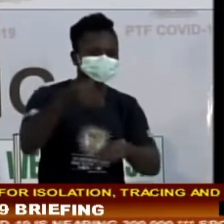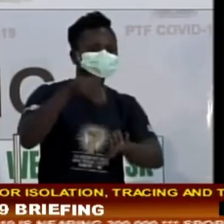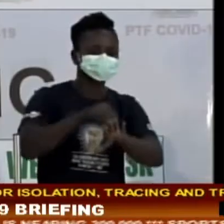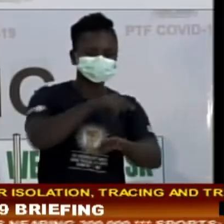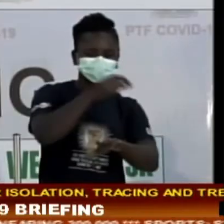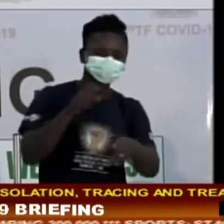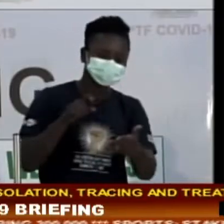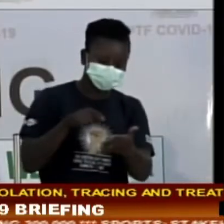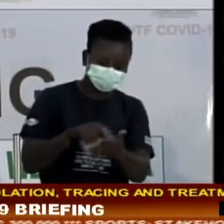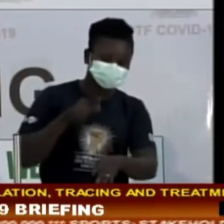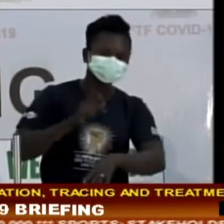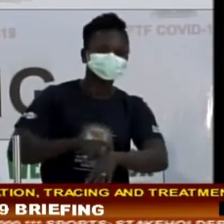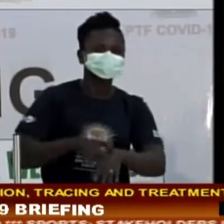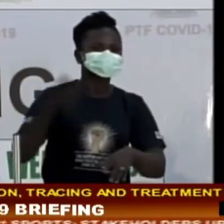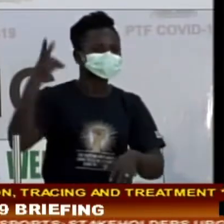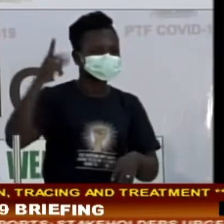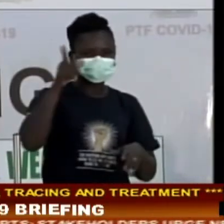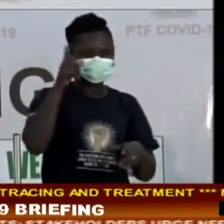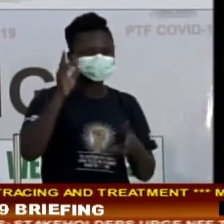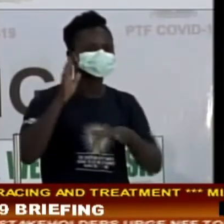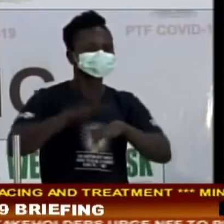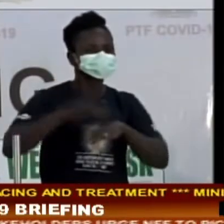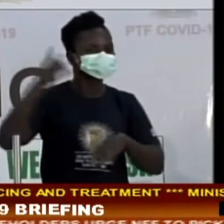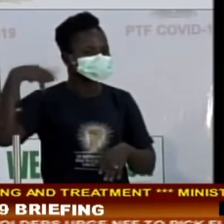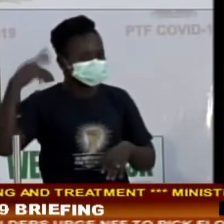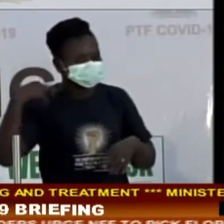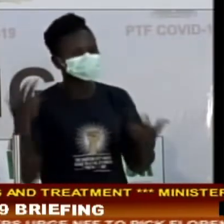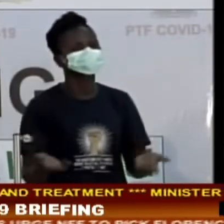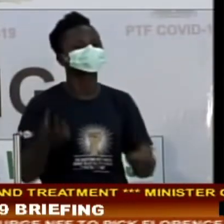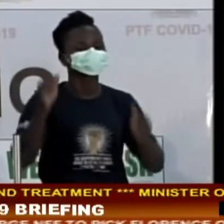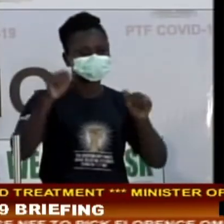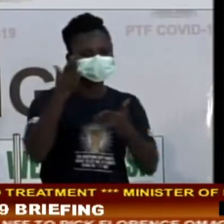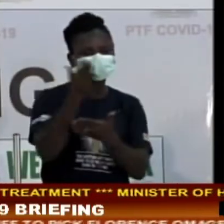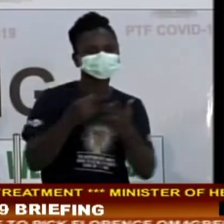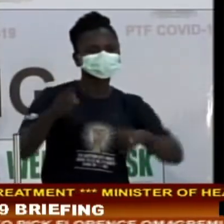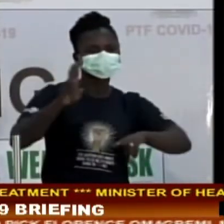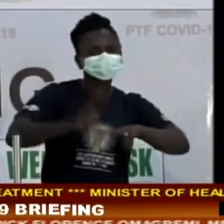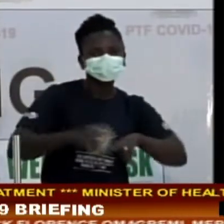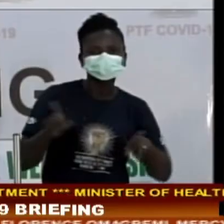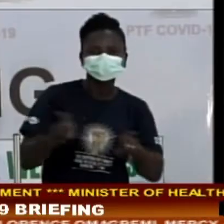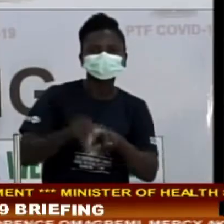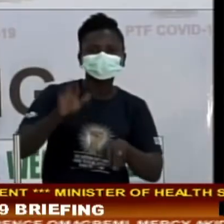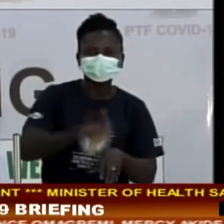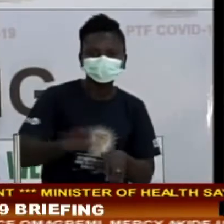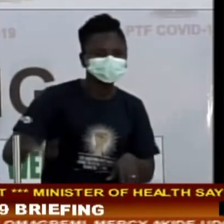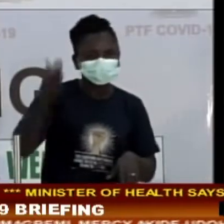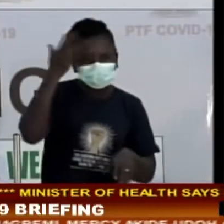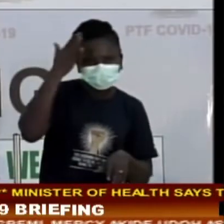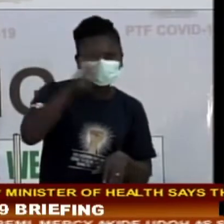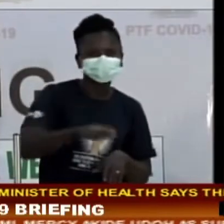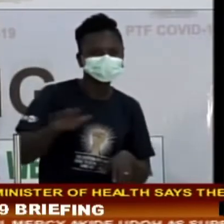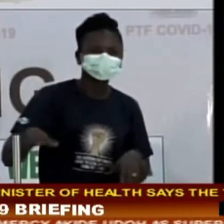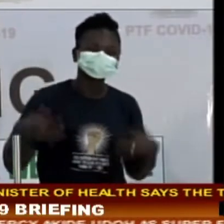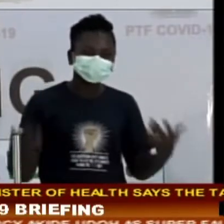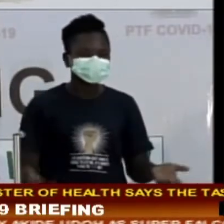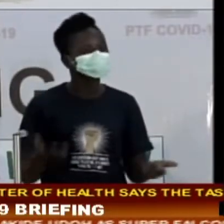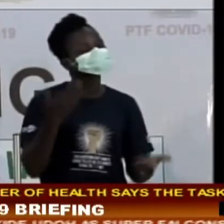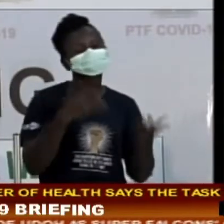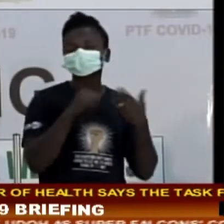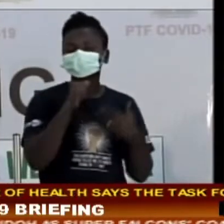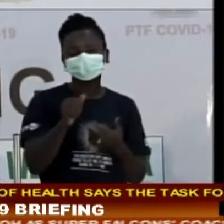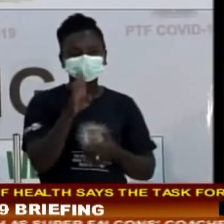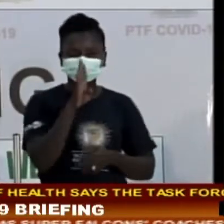to this child can somebody please get him to sit down as children you know children are restless they may not necessarily be so we